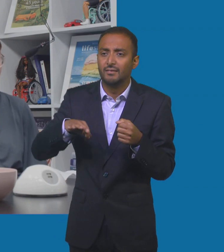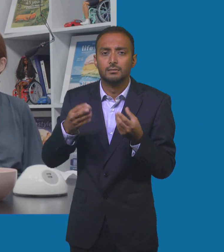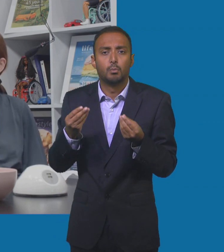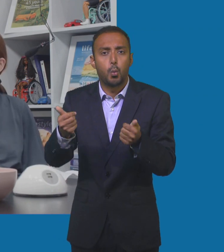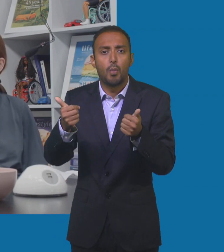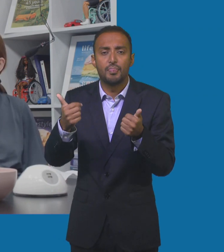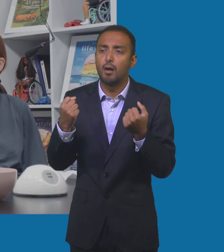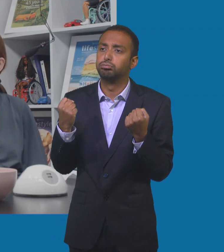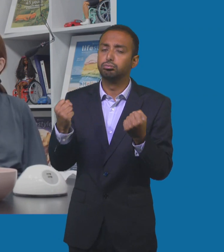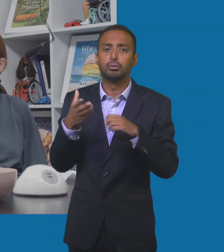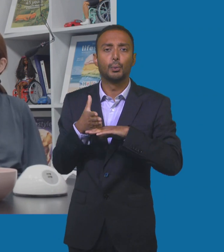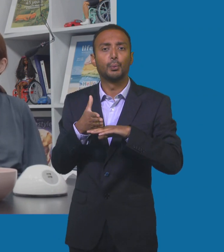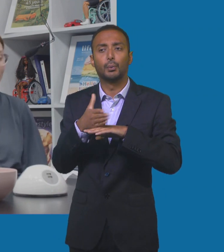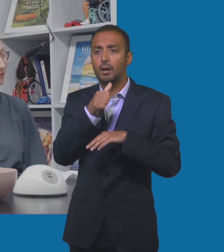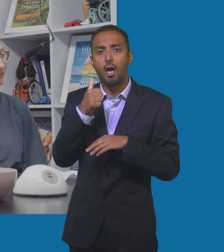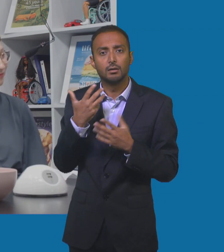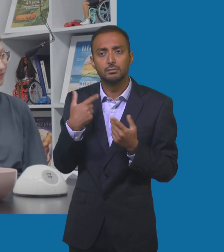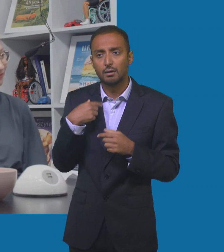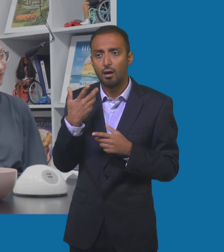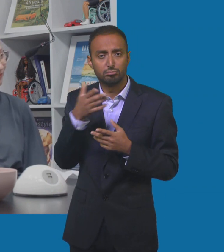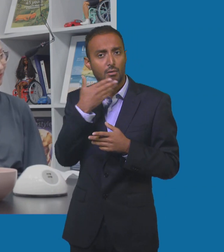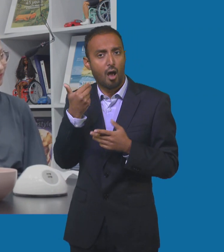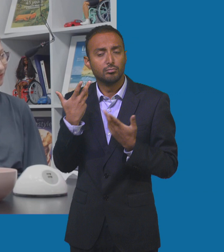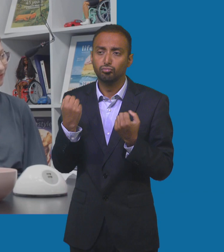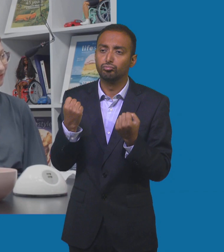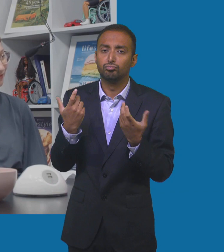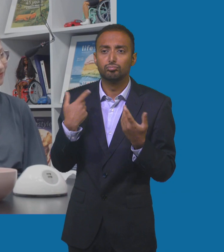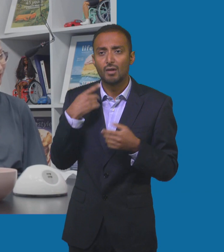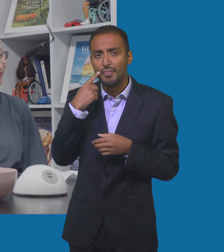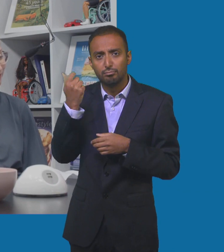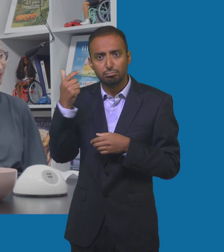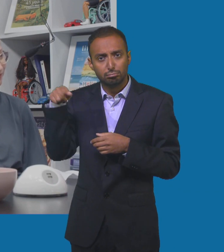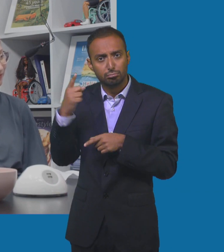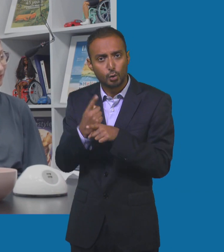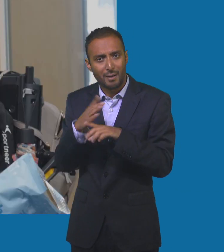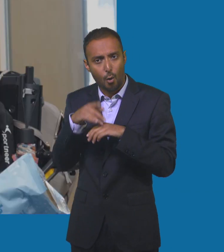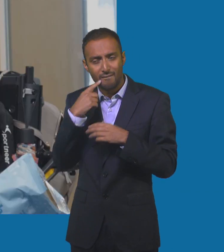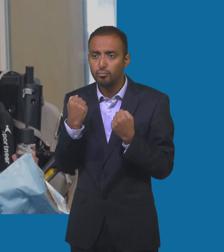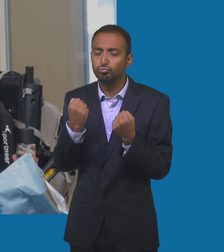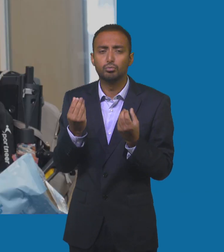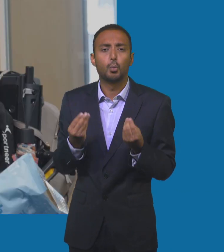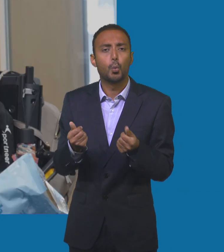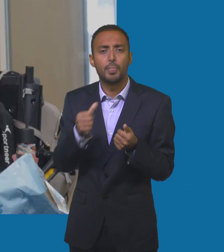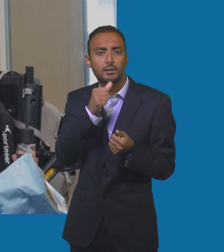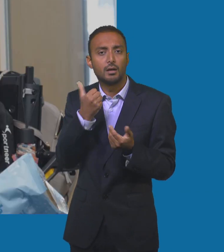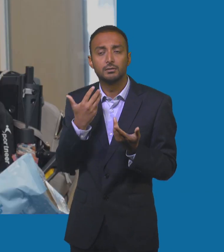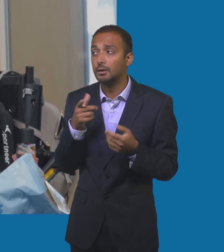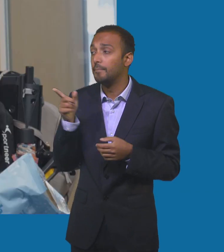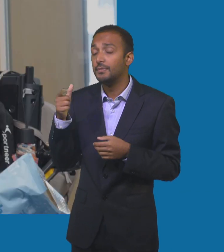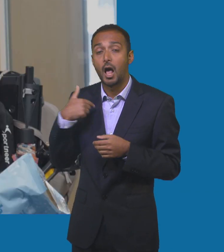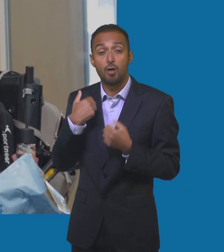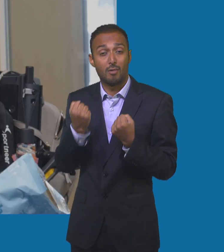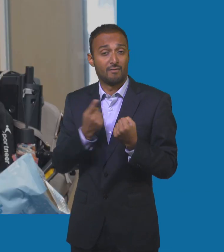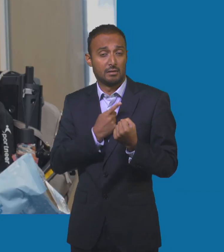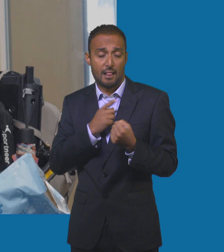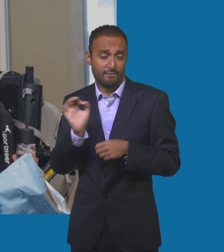part, but they're nice to drive too. I think that's a bit that doesn't often get talked about enough, I don't think. Yeah, I mean, I remember, so I don't drive, but I am so